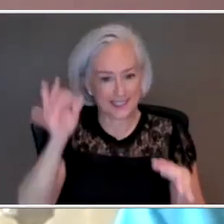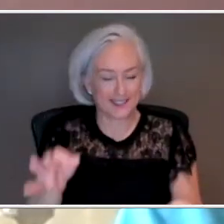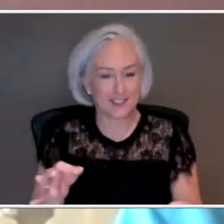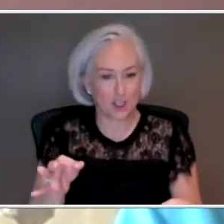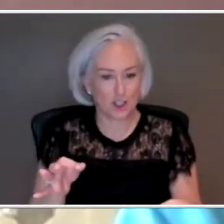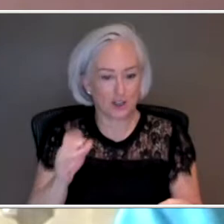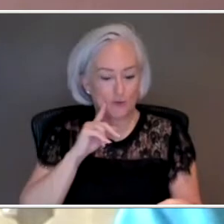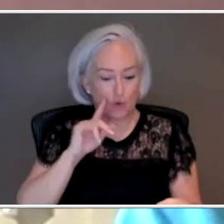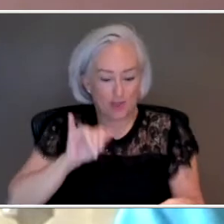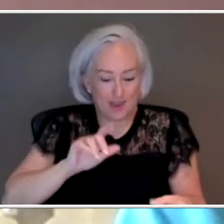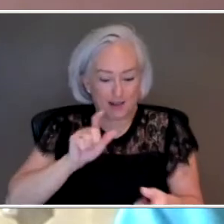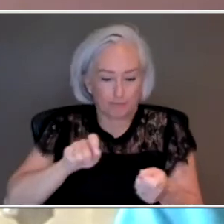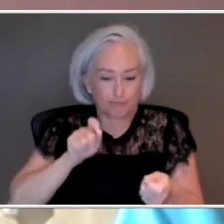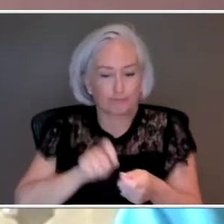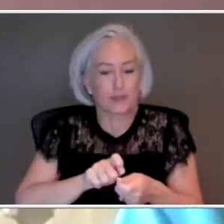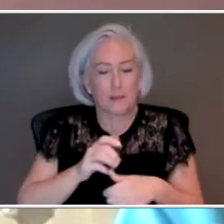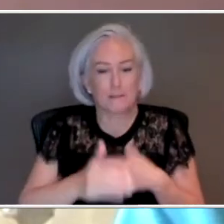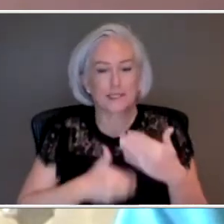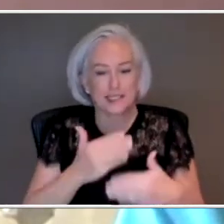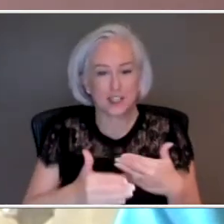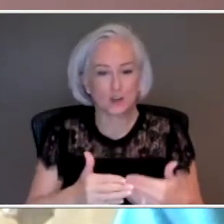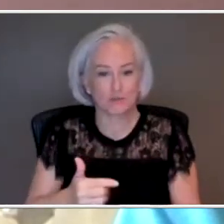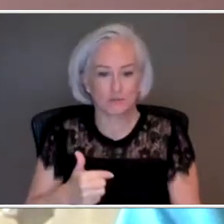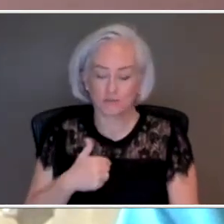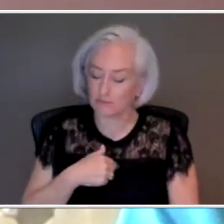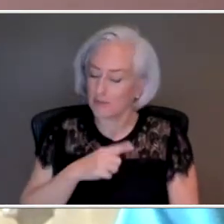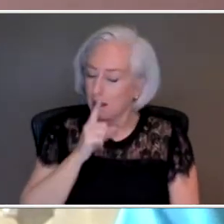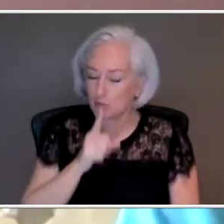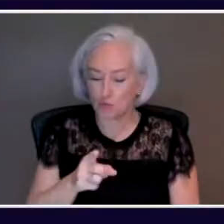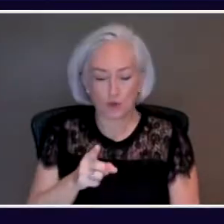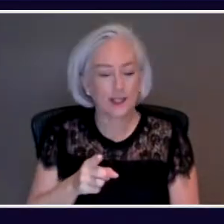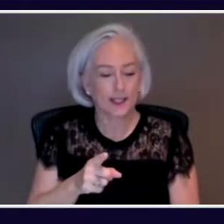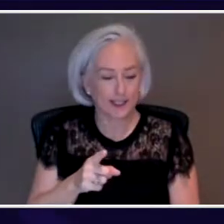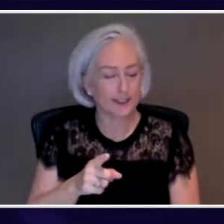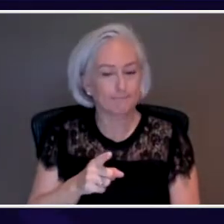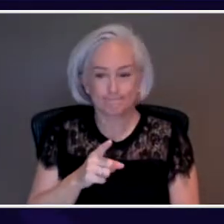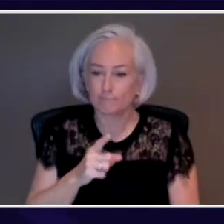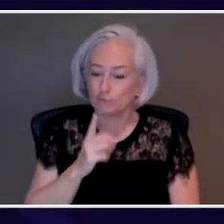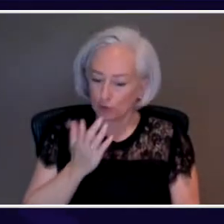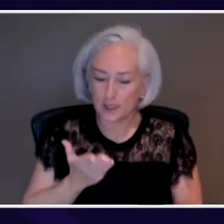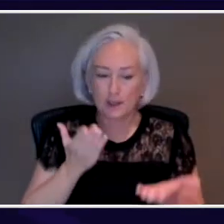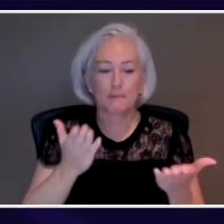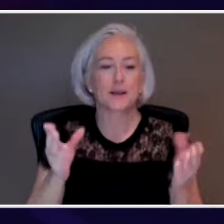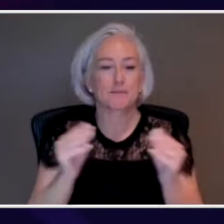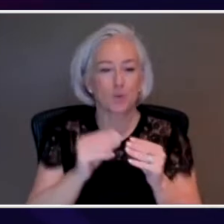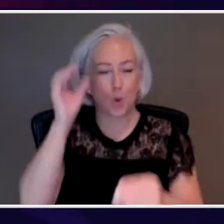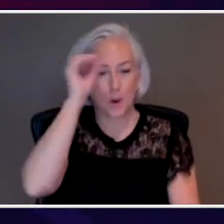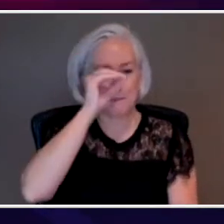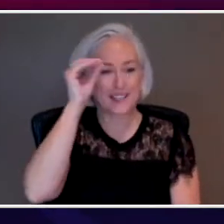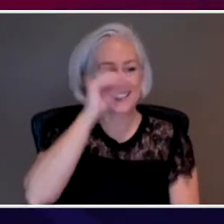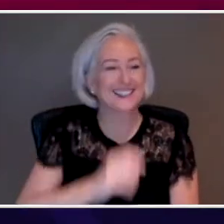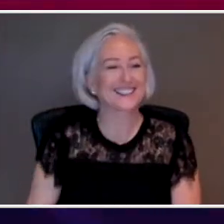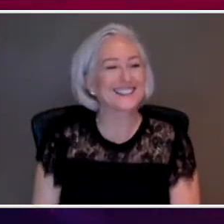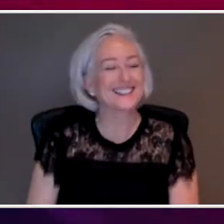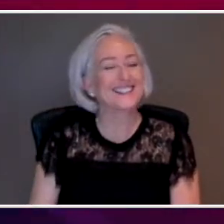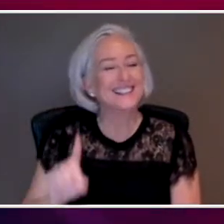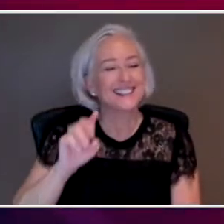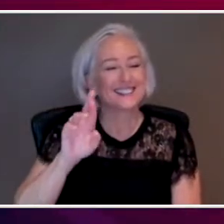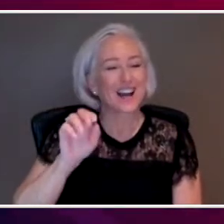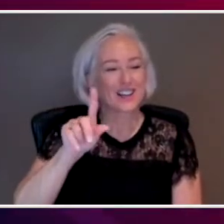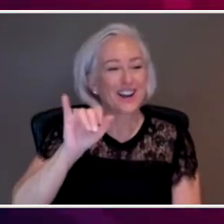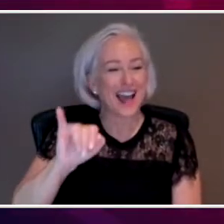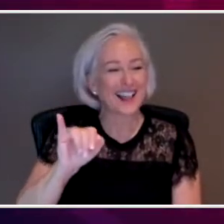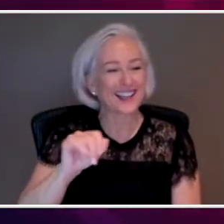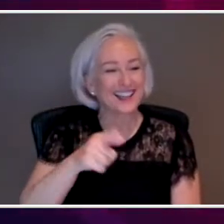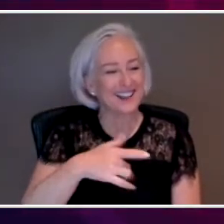So I'm a big fan of getting more opinions. And Dr. Alley, it must feel good to see your patient doing so